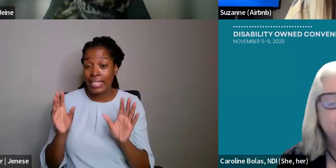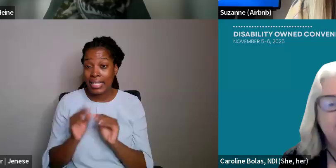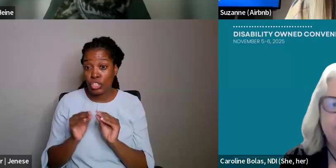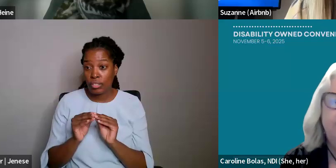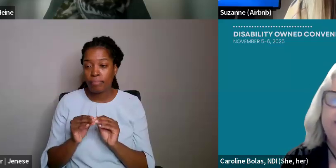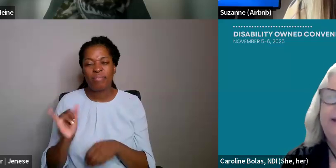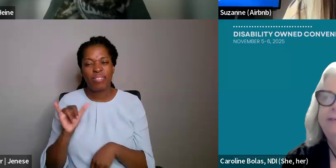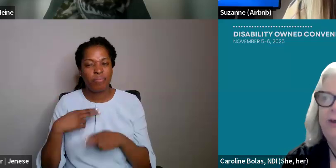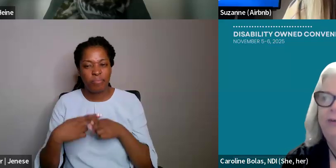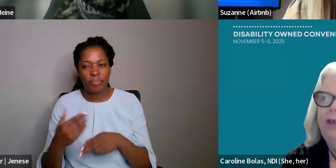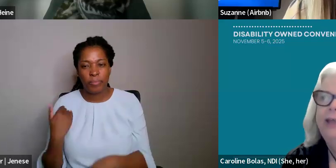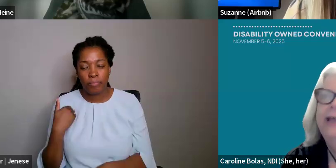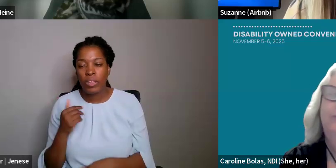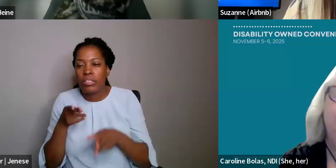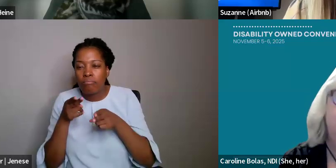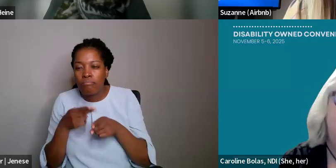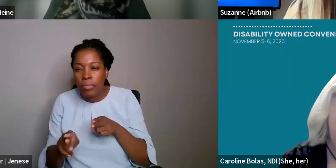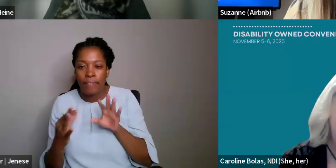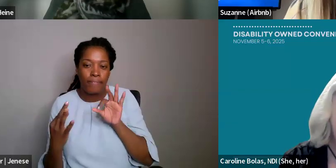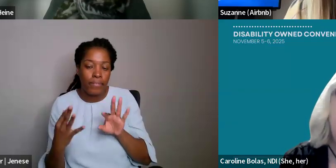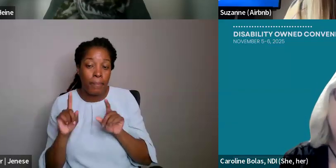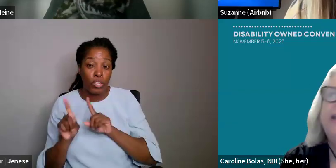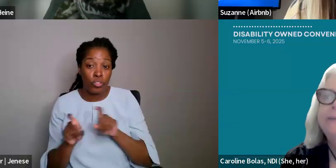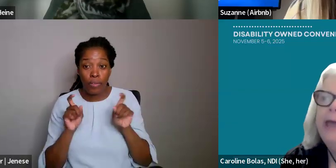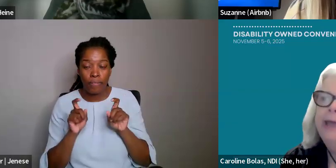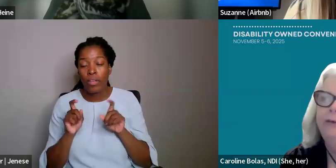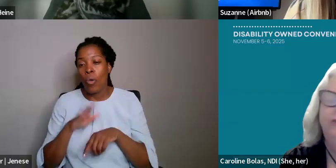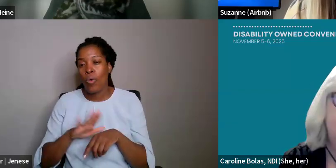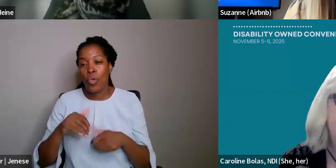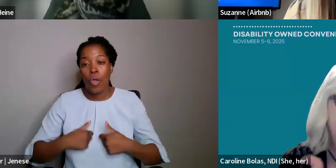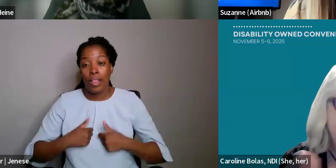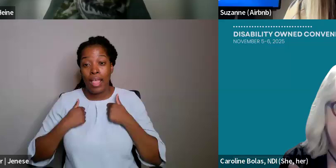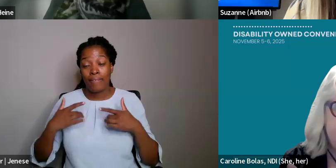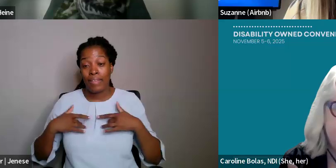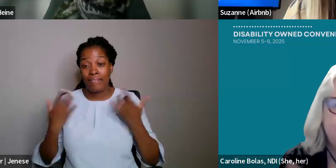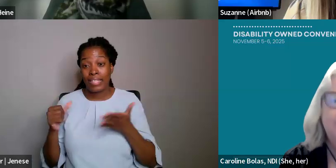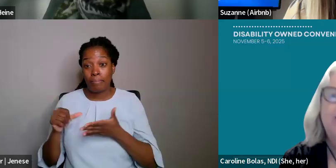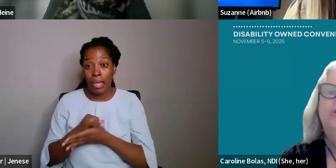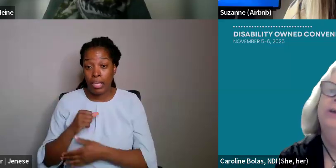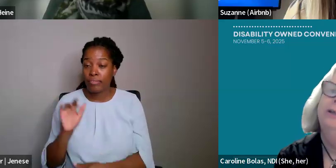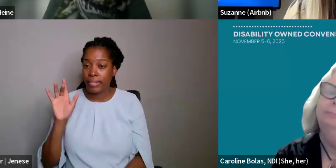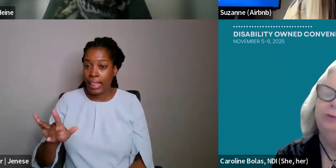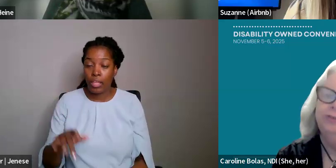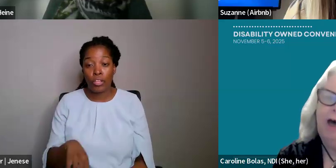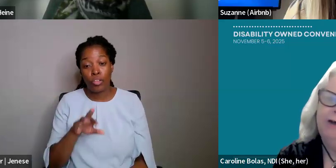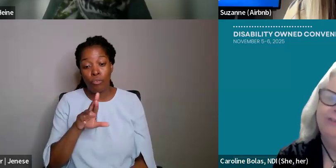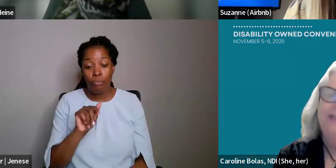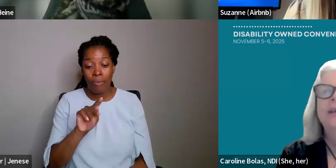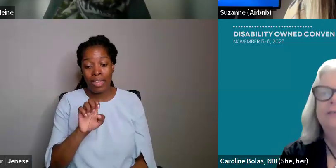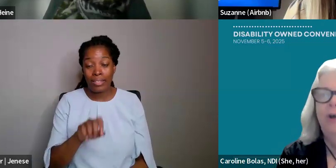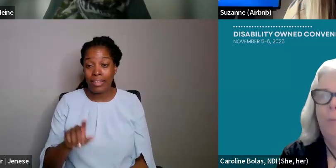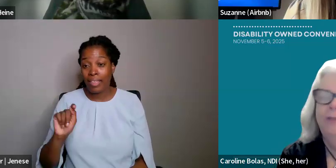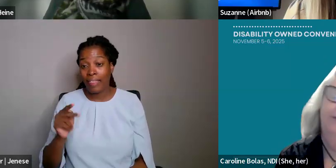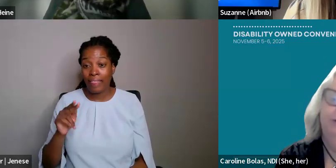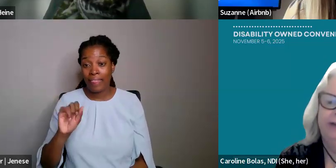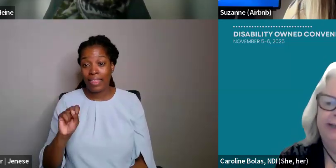before, there's a very brief feedback survey, which you'll find on the live events page. You just click rate this session. You can do stars and